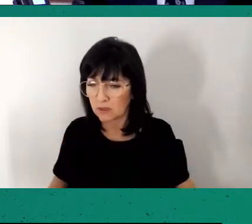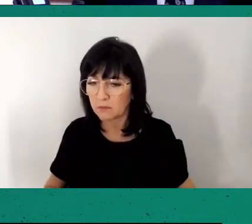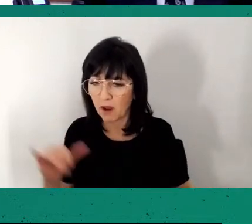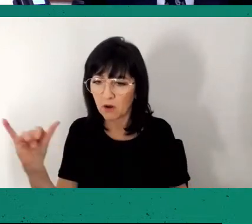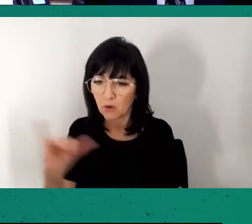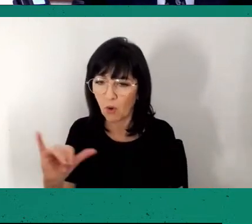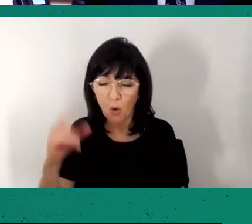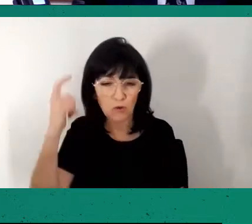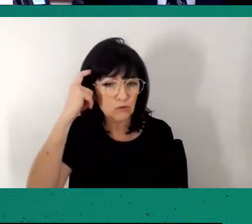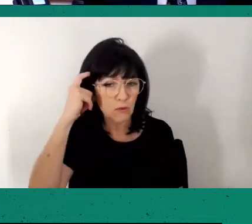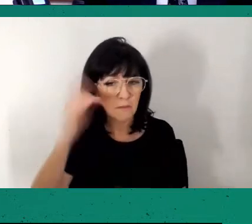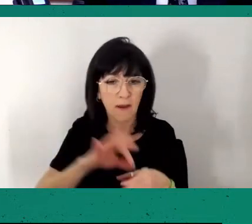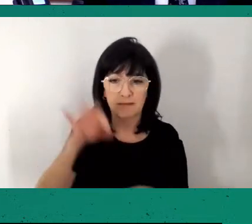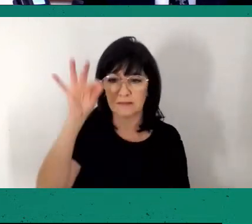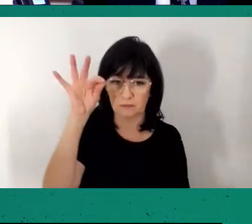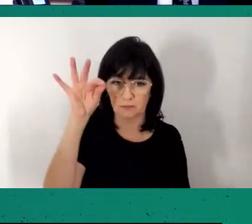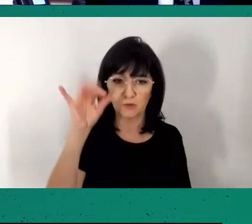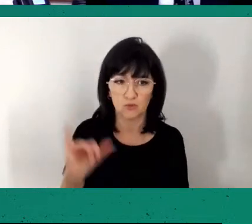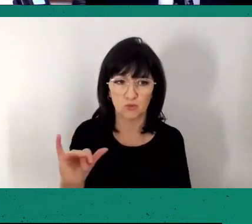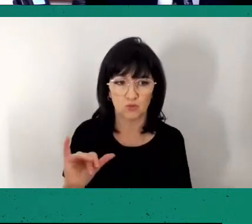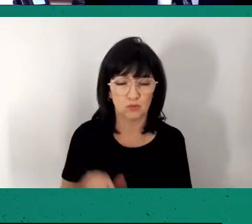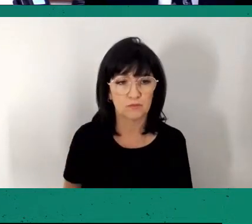Next slide, please.